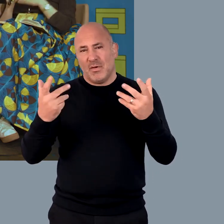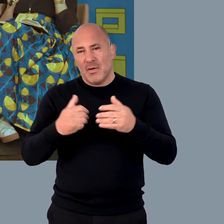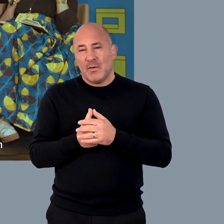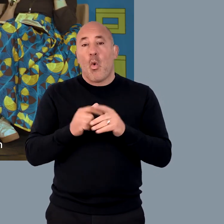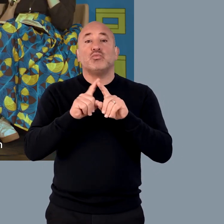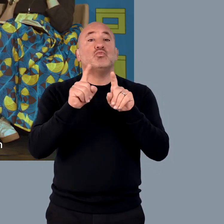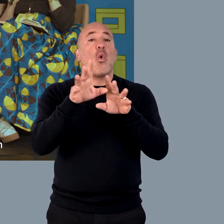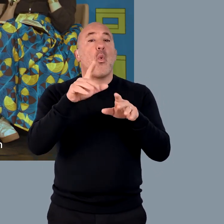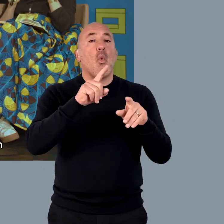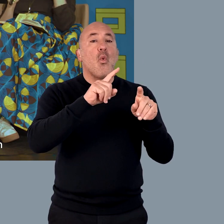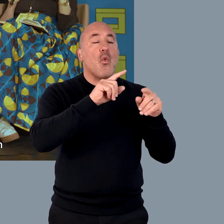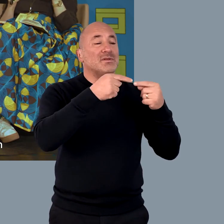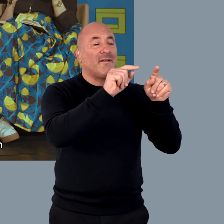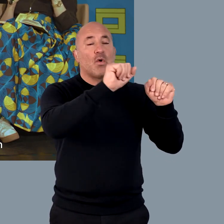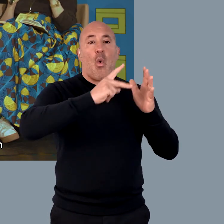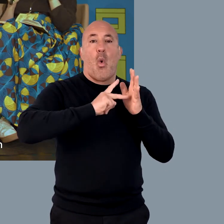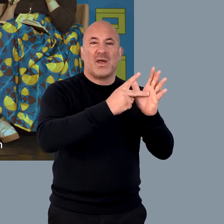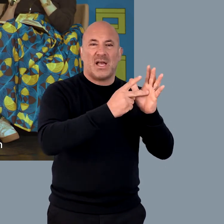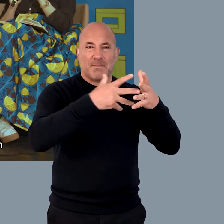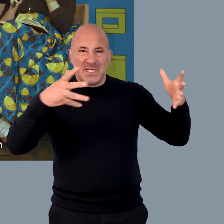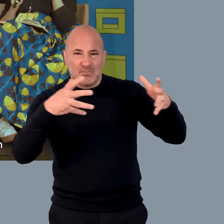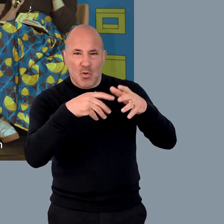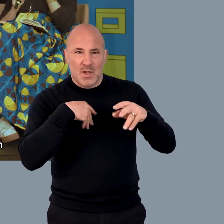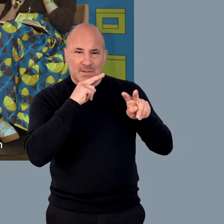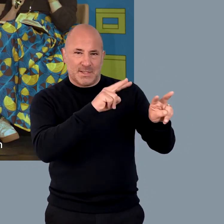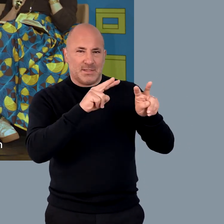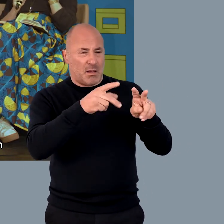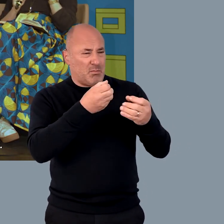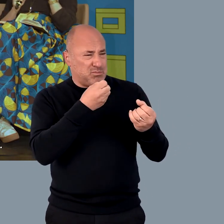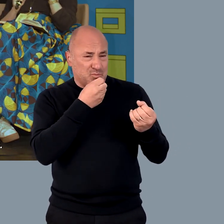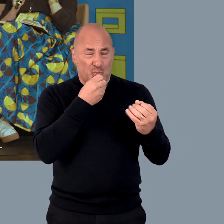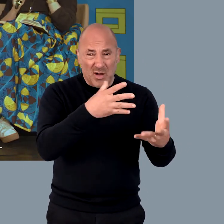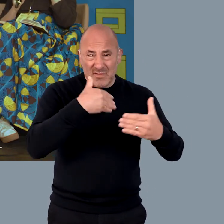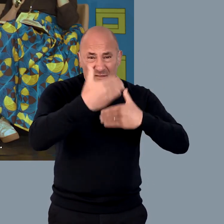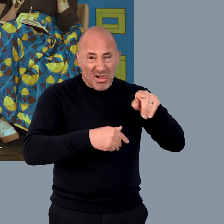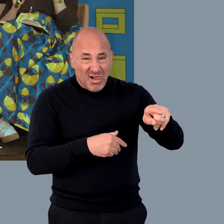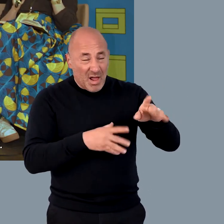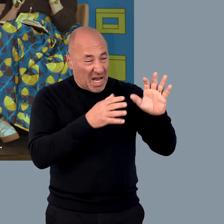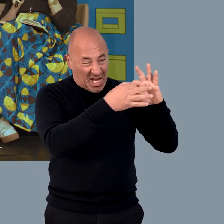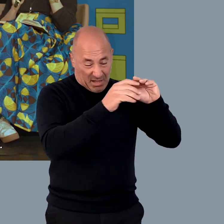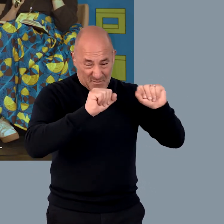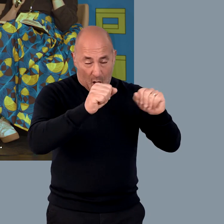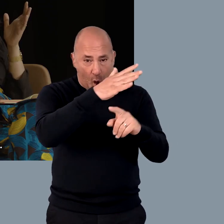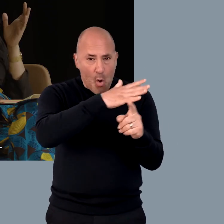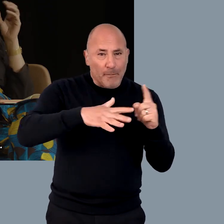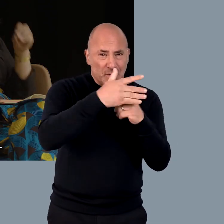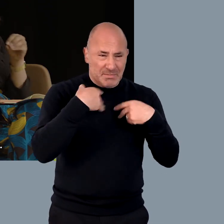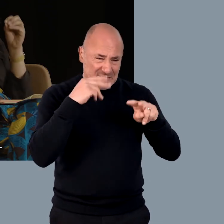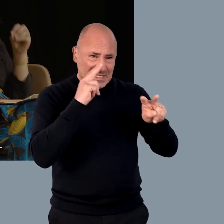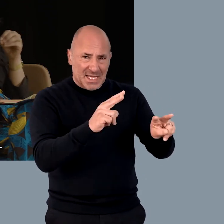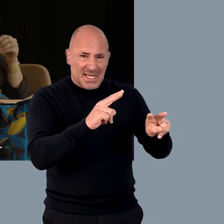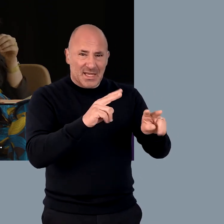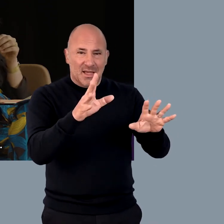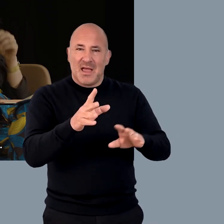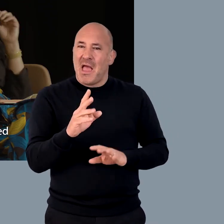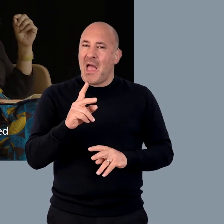and after. But then also looking at other sizes of organisations, I feel ones that I've seen that have done some wonderful things are very